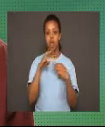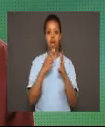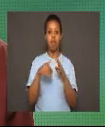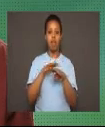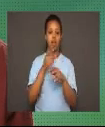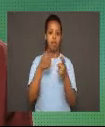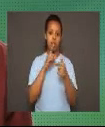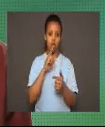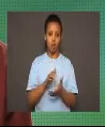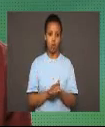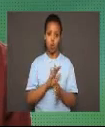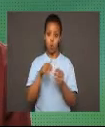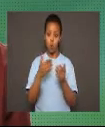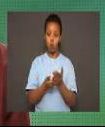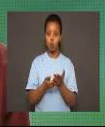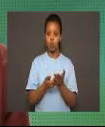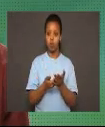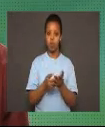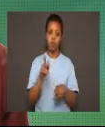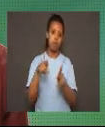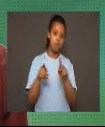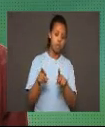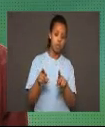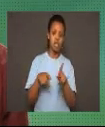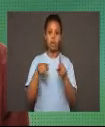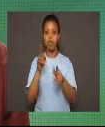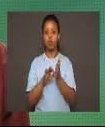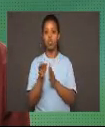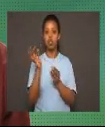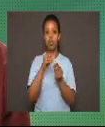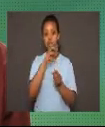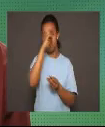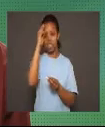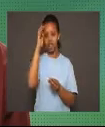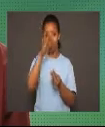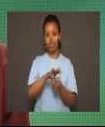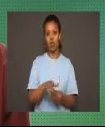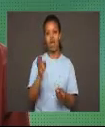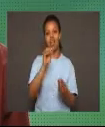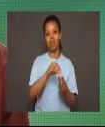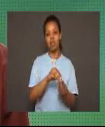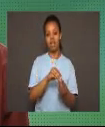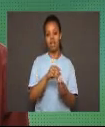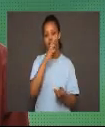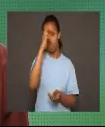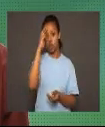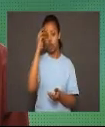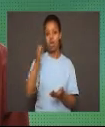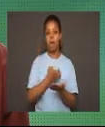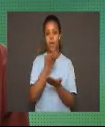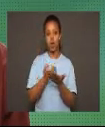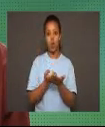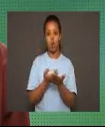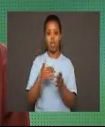All people are affected by population growth through its impact on the economy